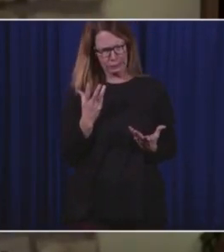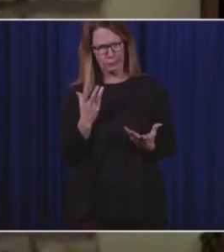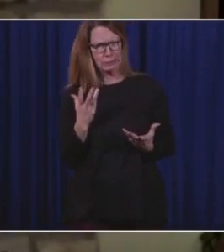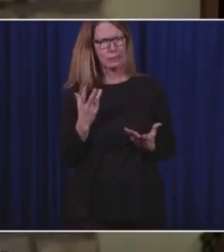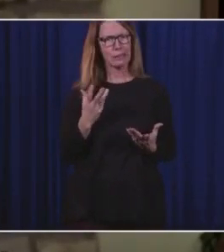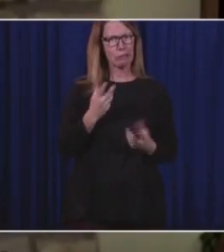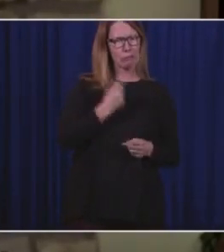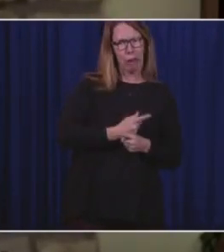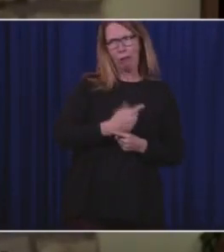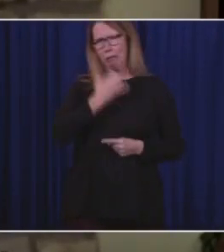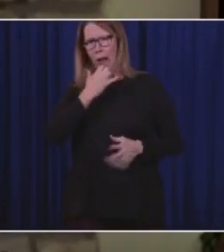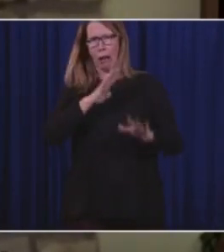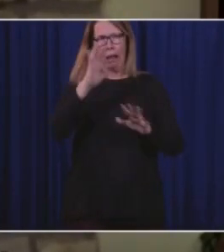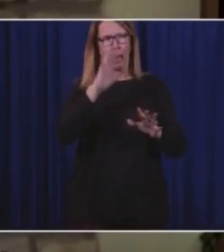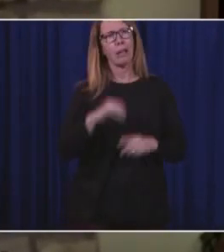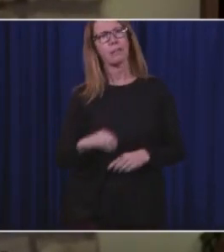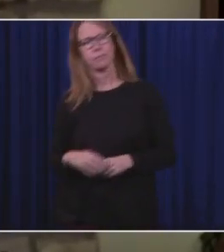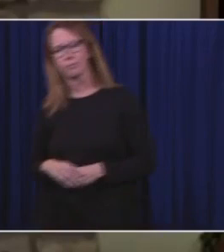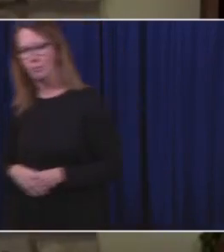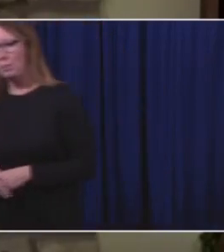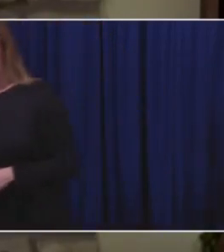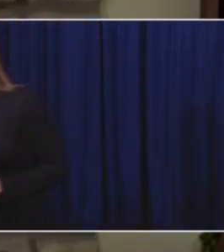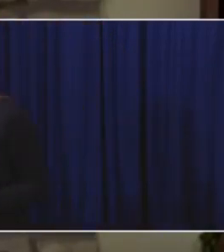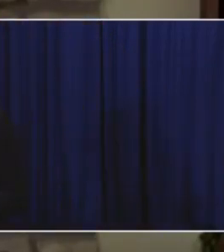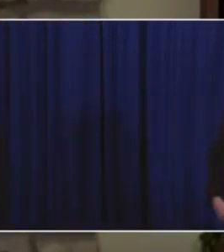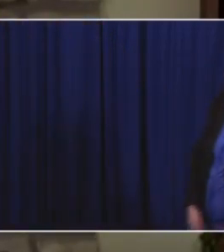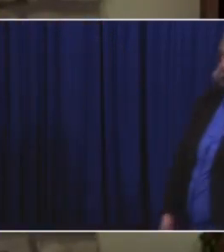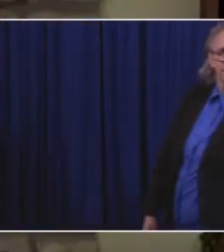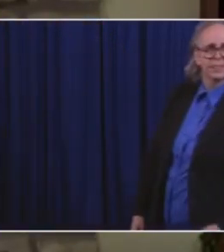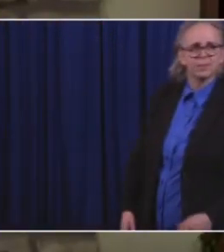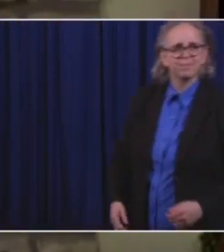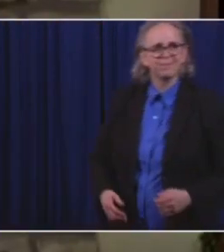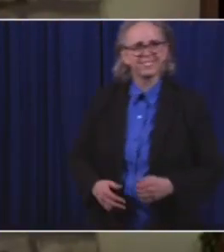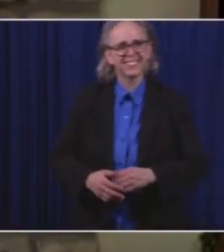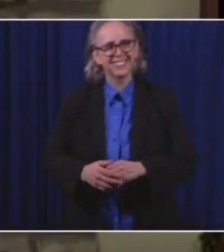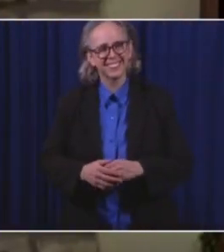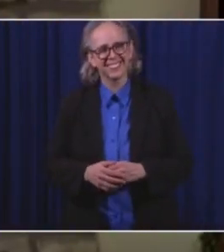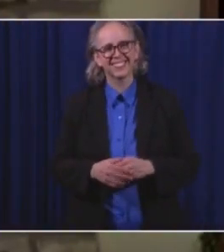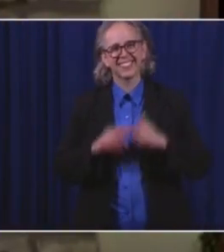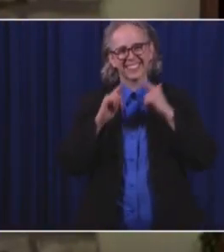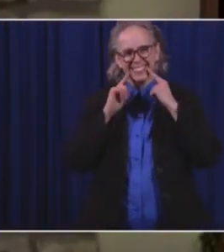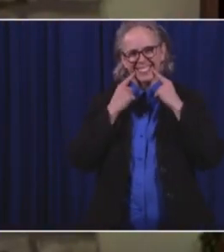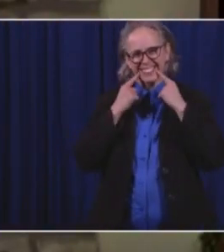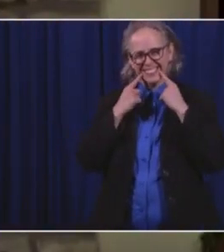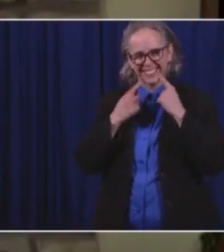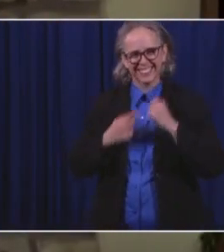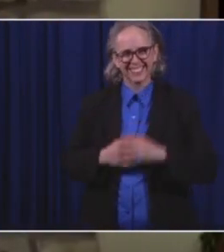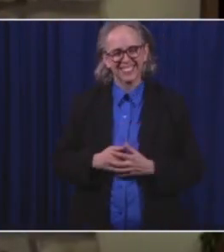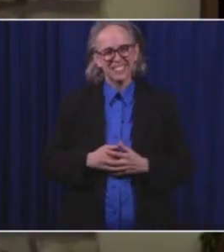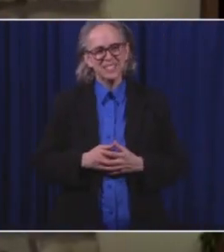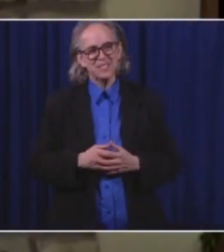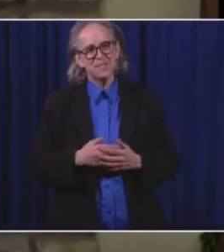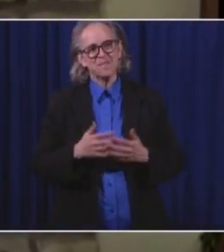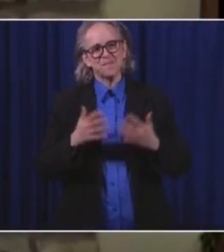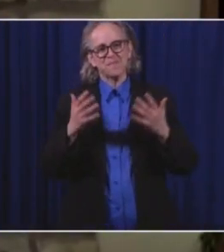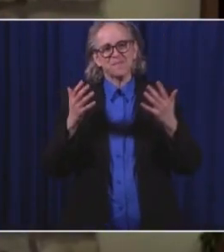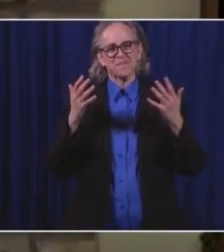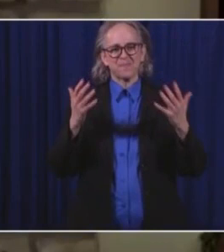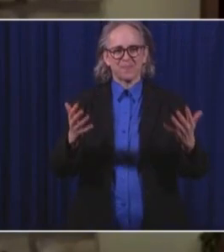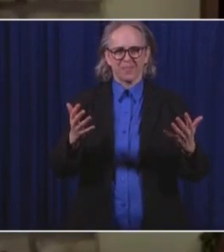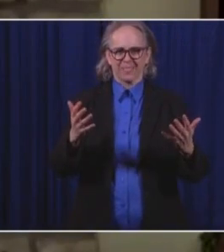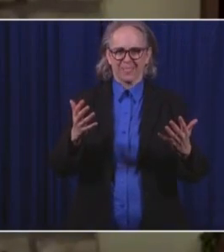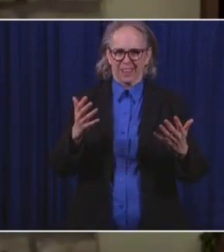that? I'm not much good at, doing introspection of, what makes me tick, but I'll